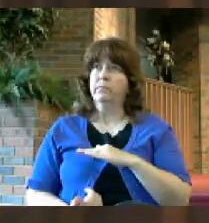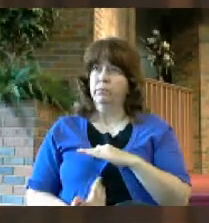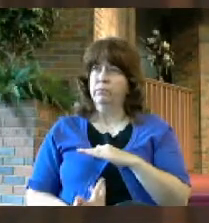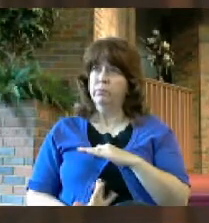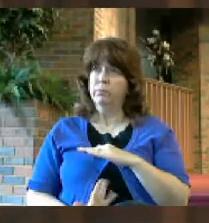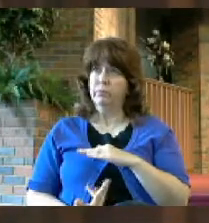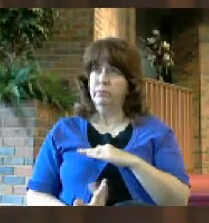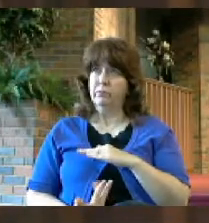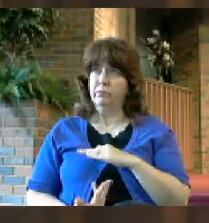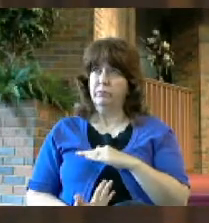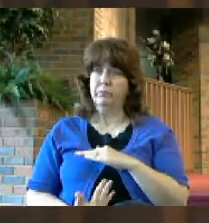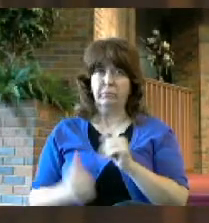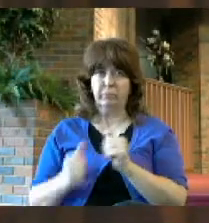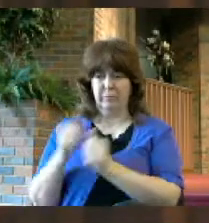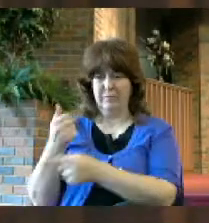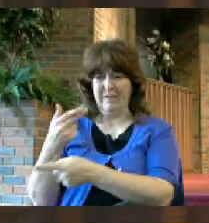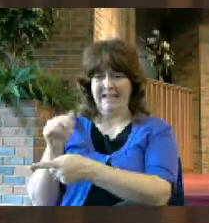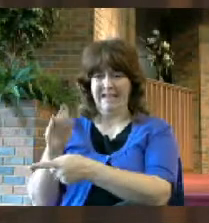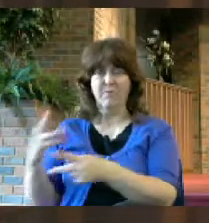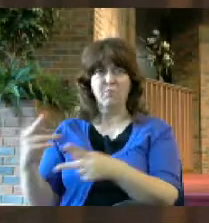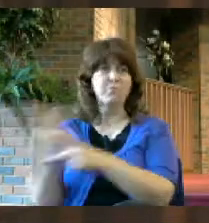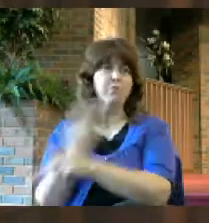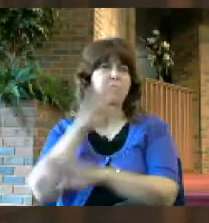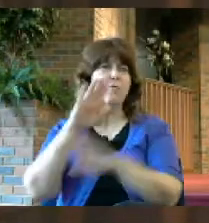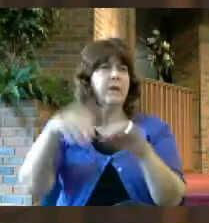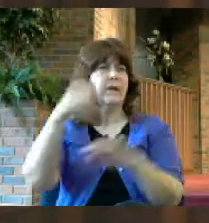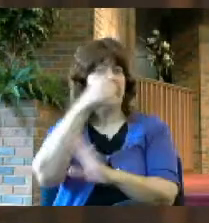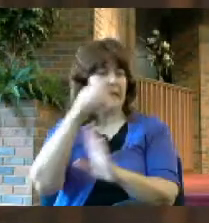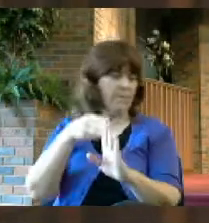all the kings of Israel who were before him.